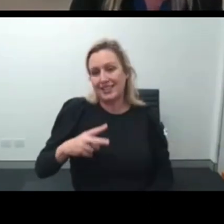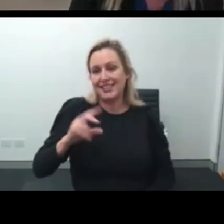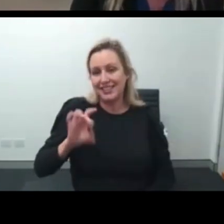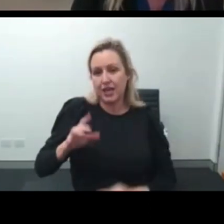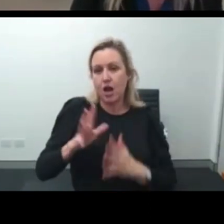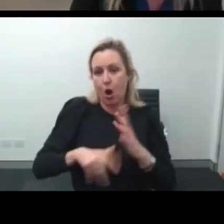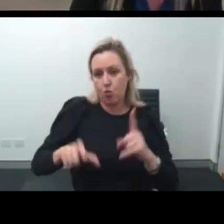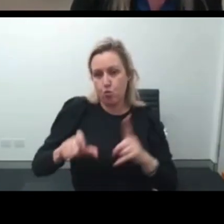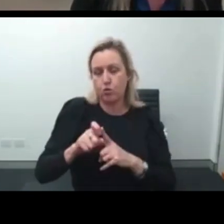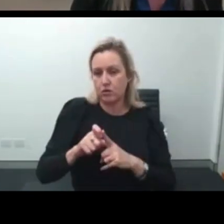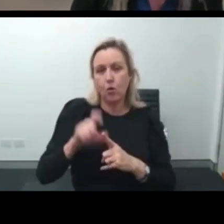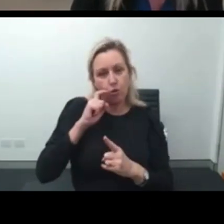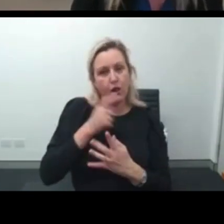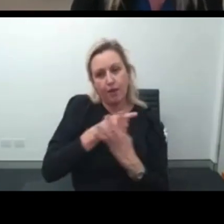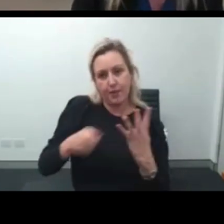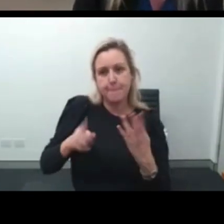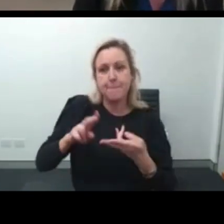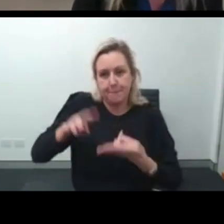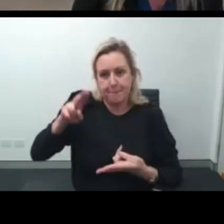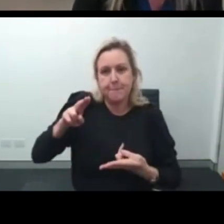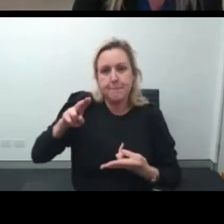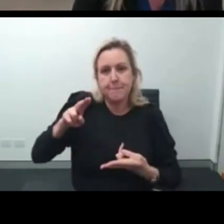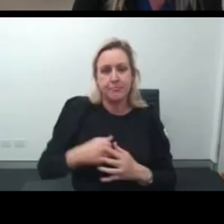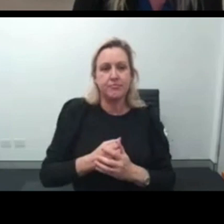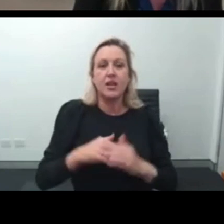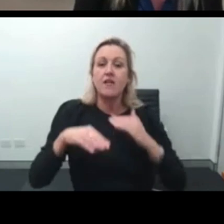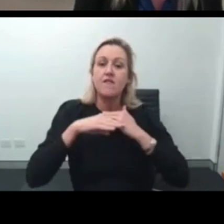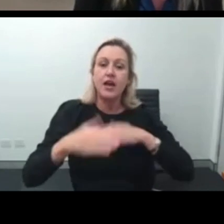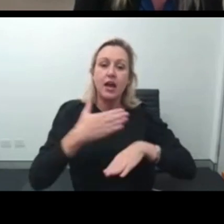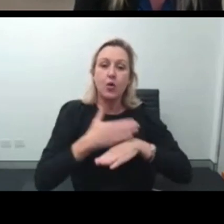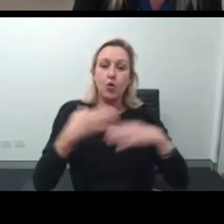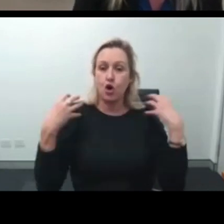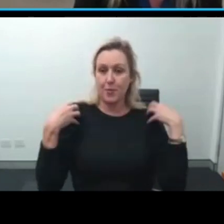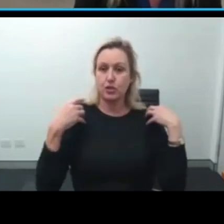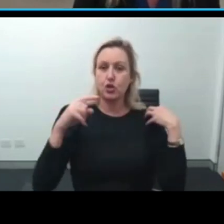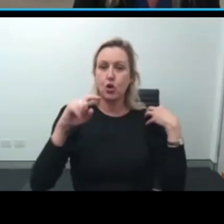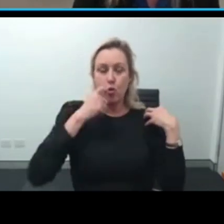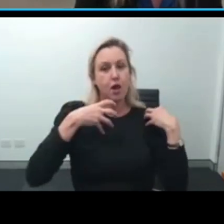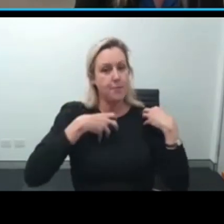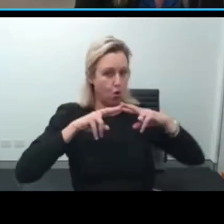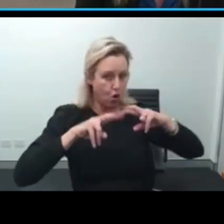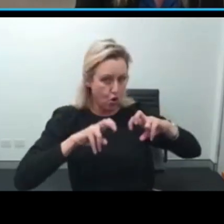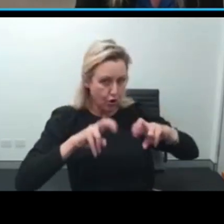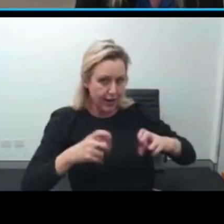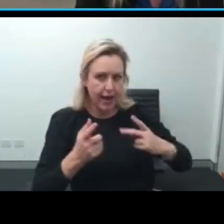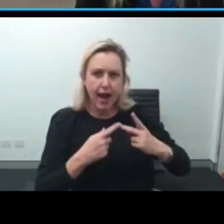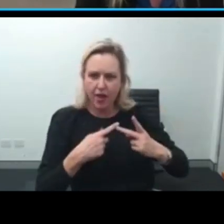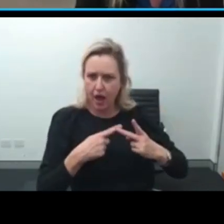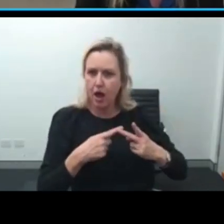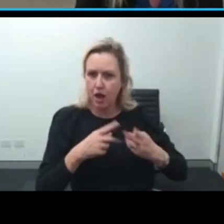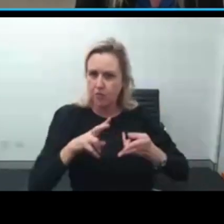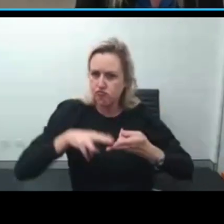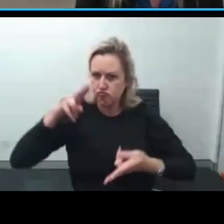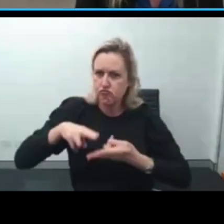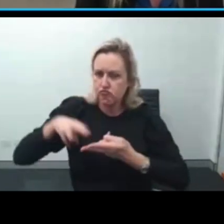The Fair Work Commission is also looking further at other wage increase claims in the